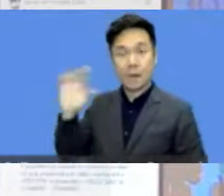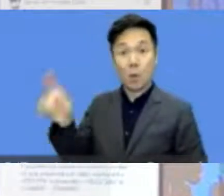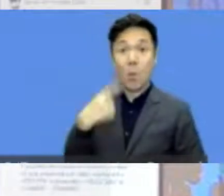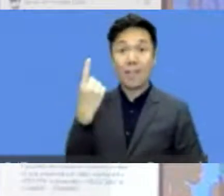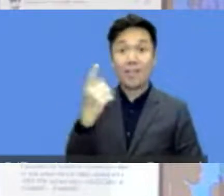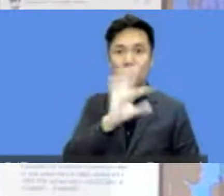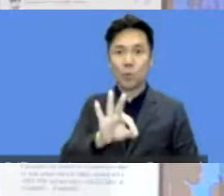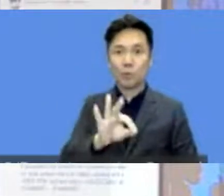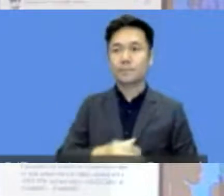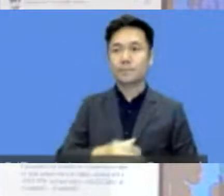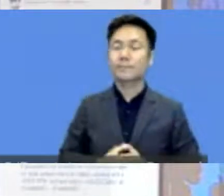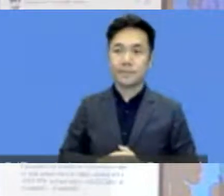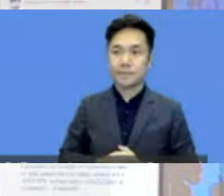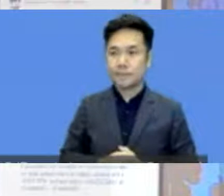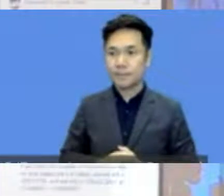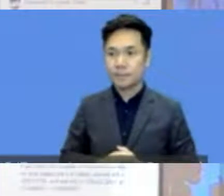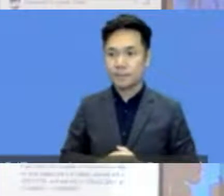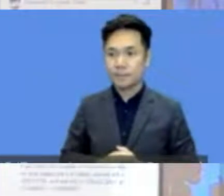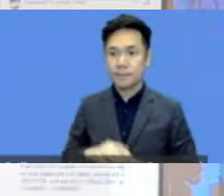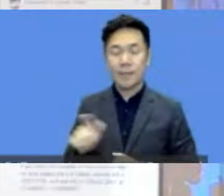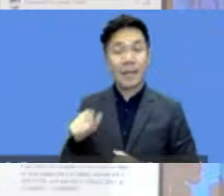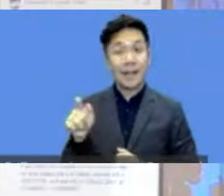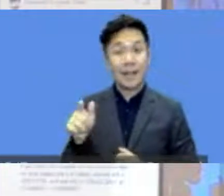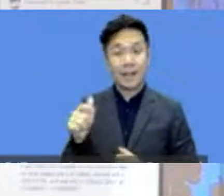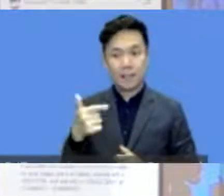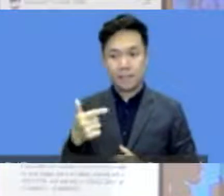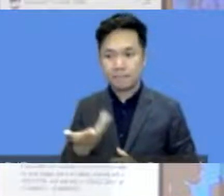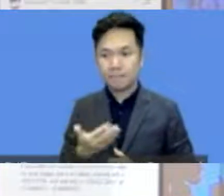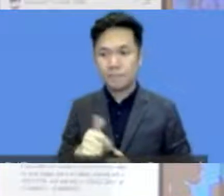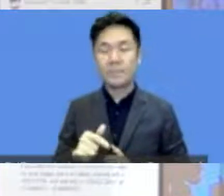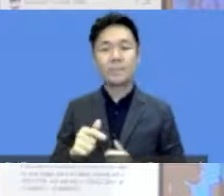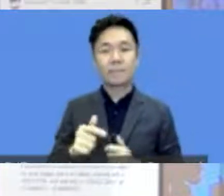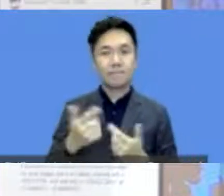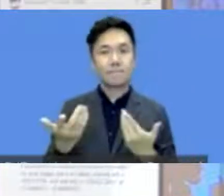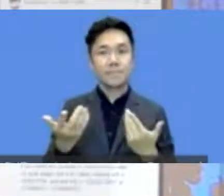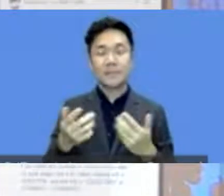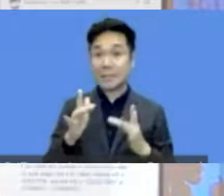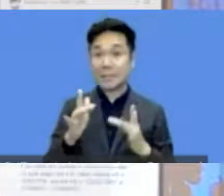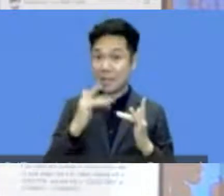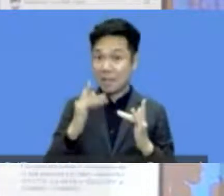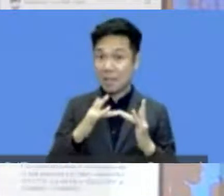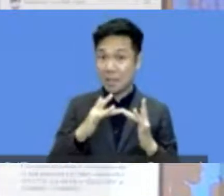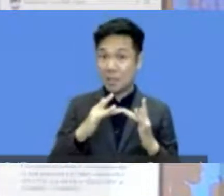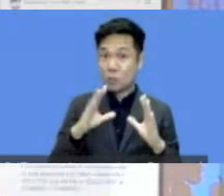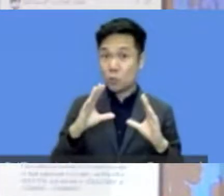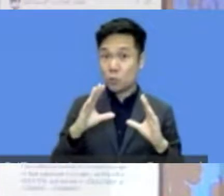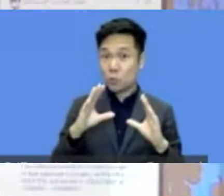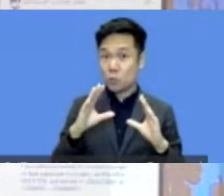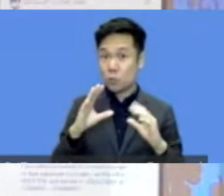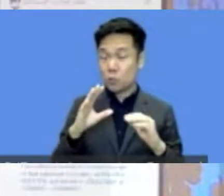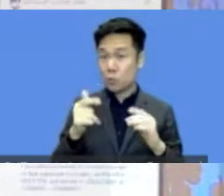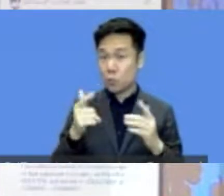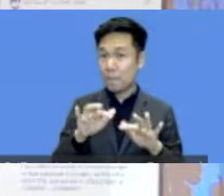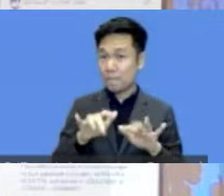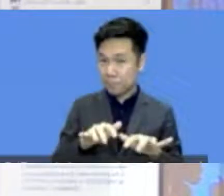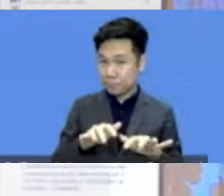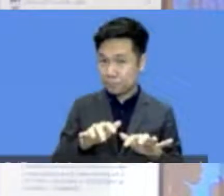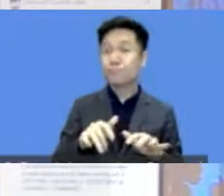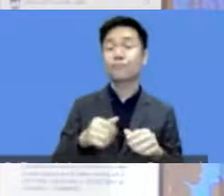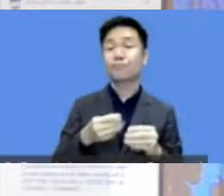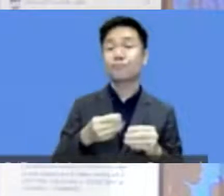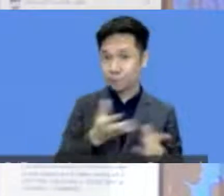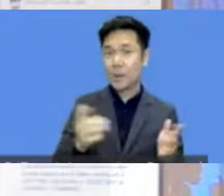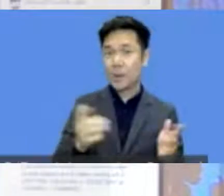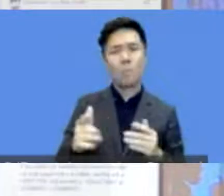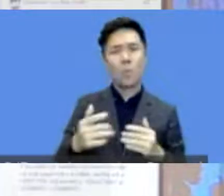questions. There's internet available, there's a software available, but the school, usually the poor school,